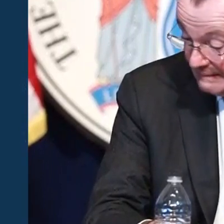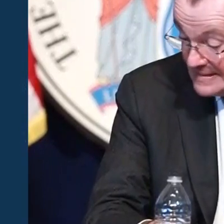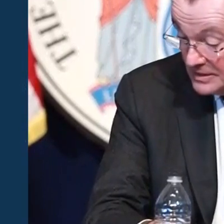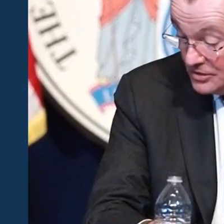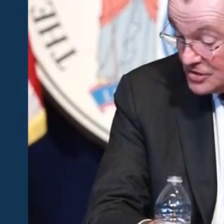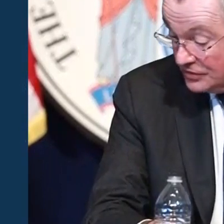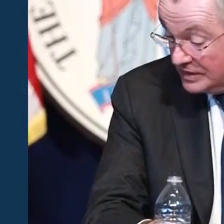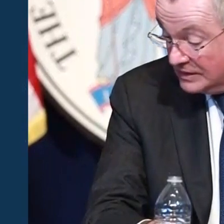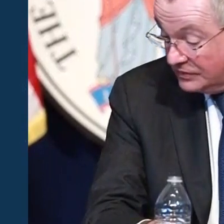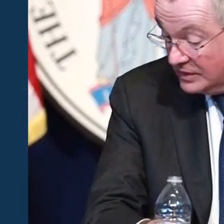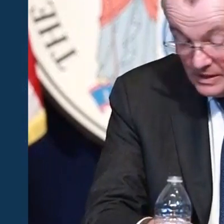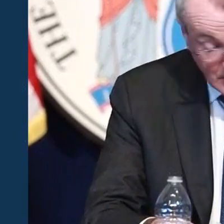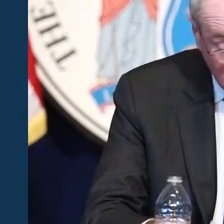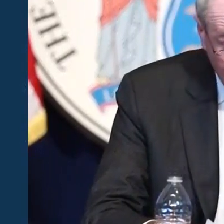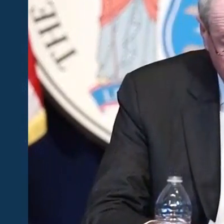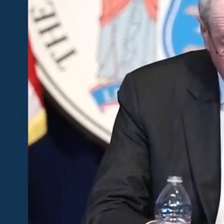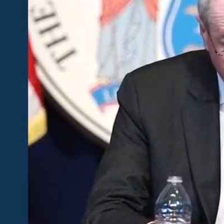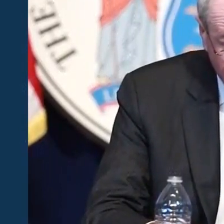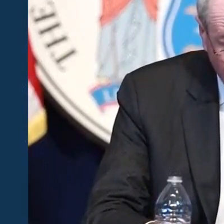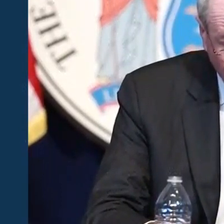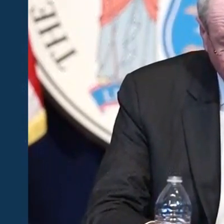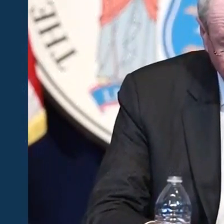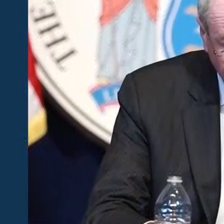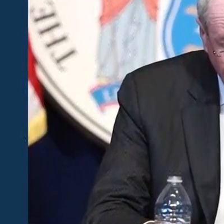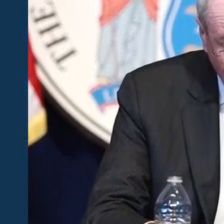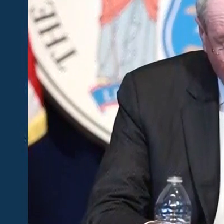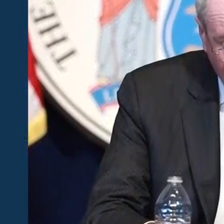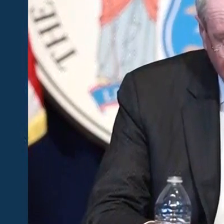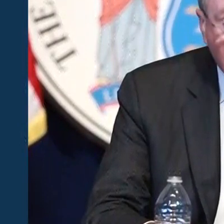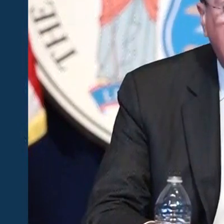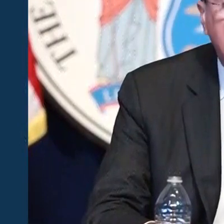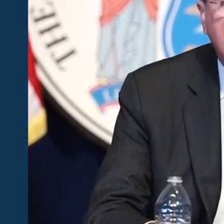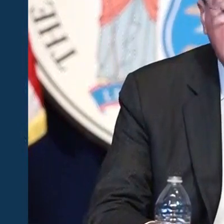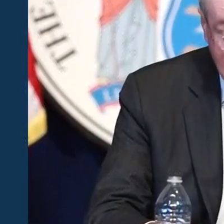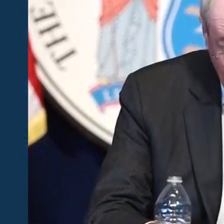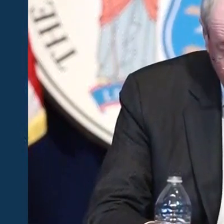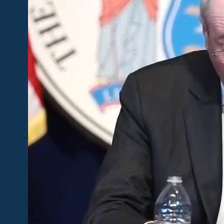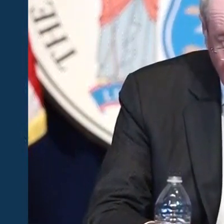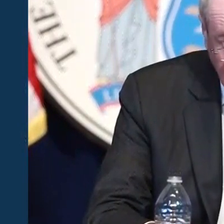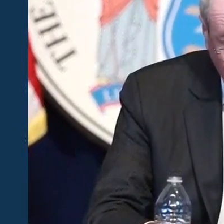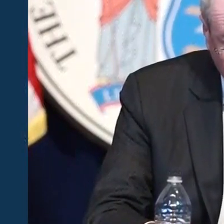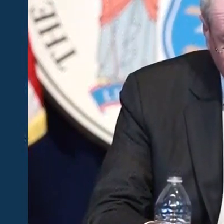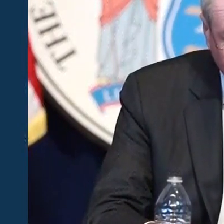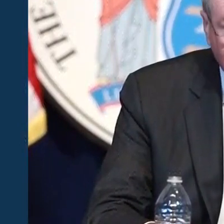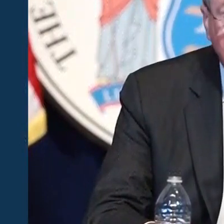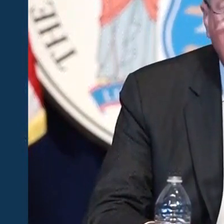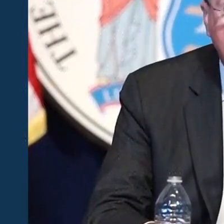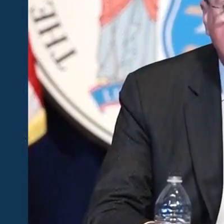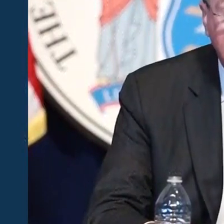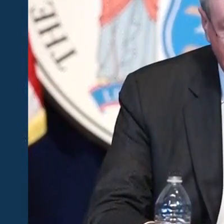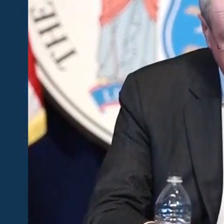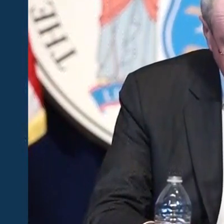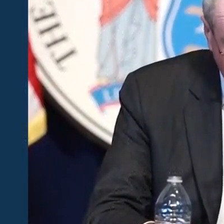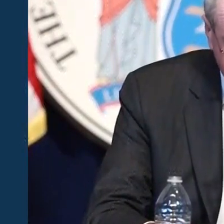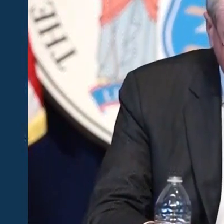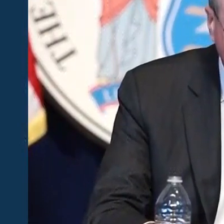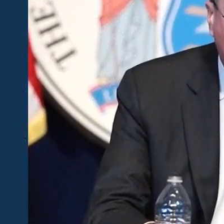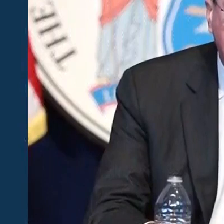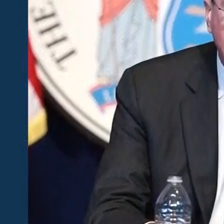64,584 New Jerseyans who have tested positive. According to our online dashboard, accessible through